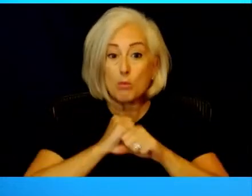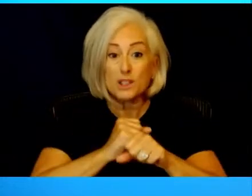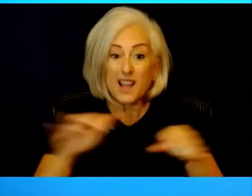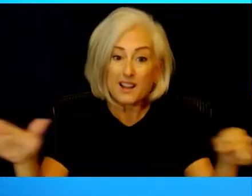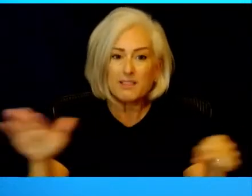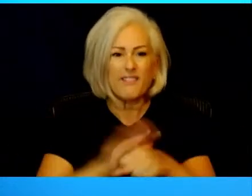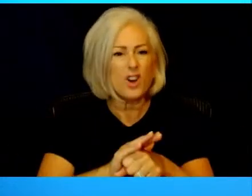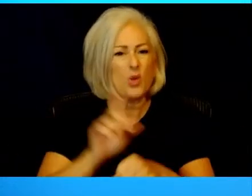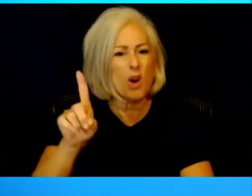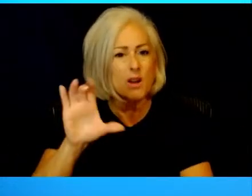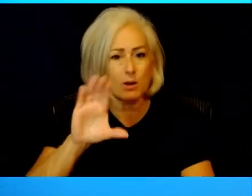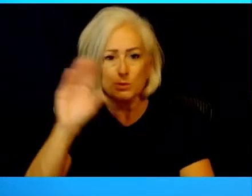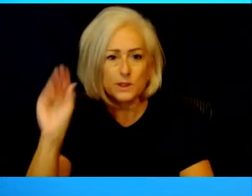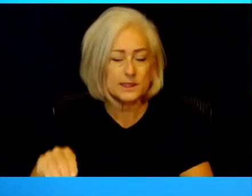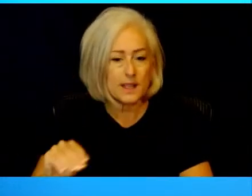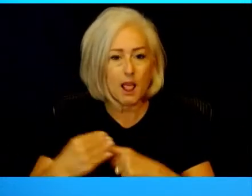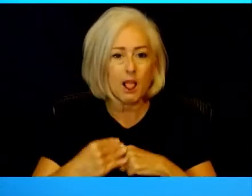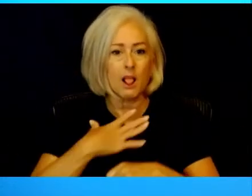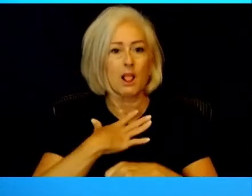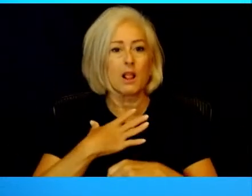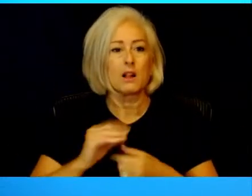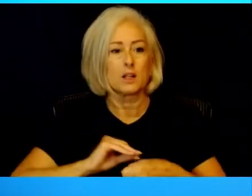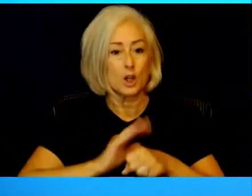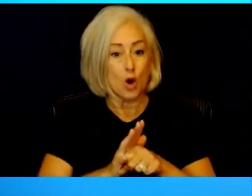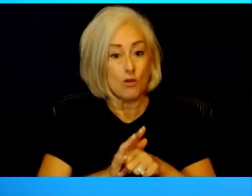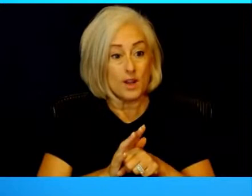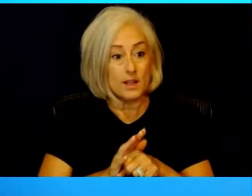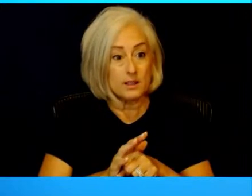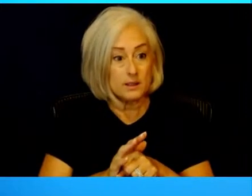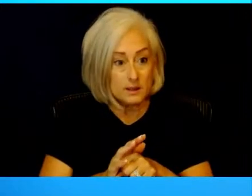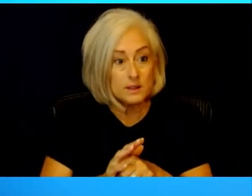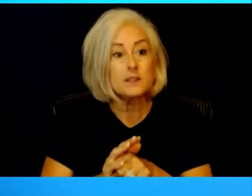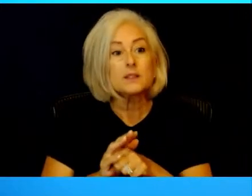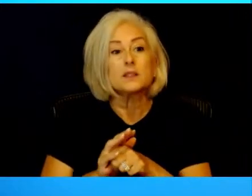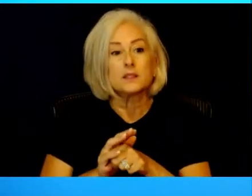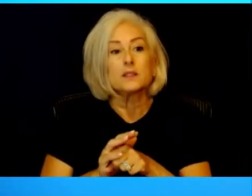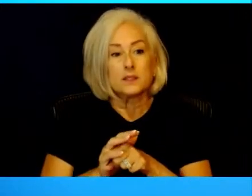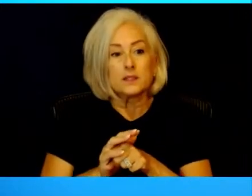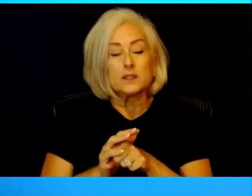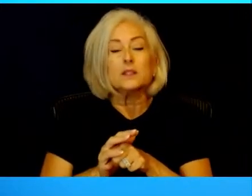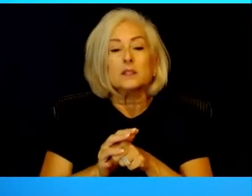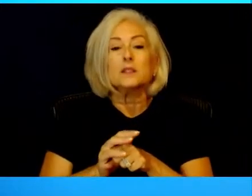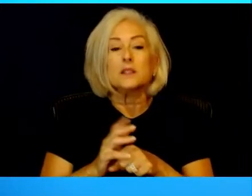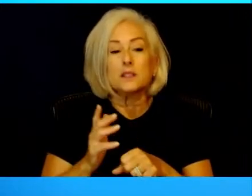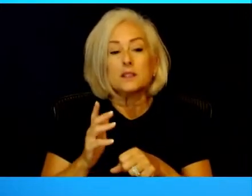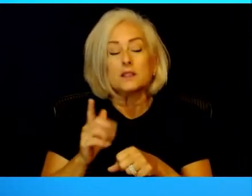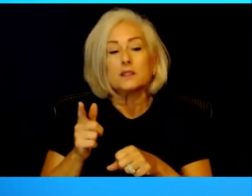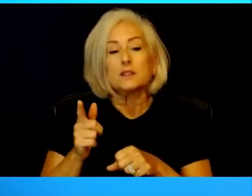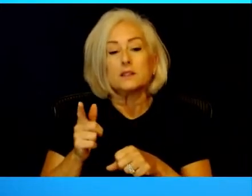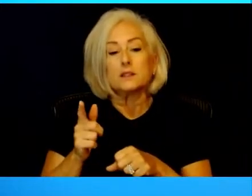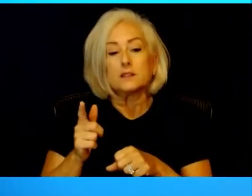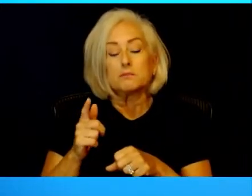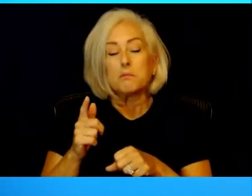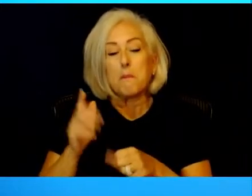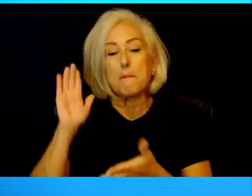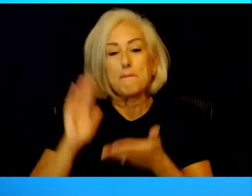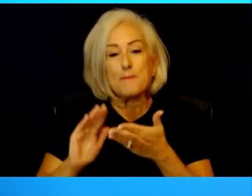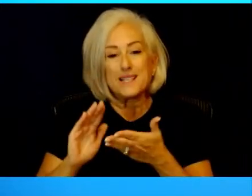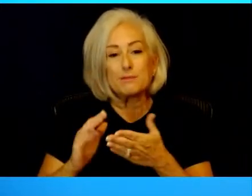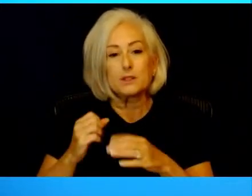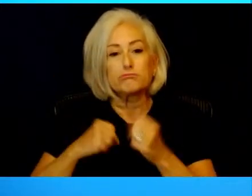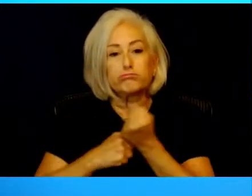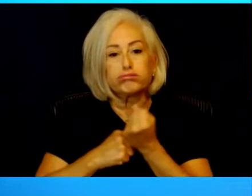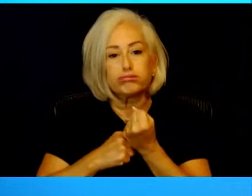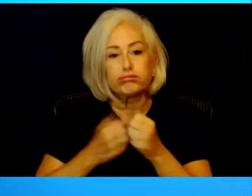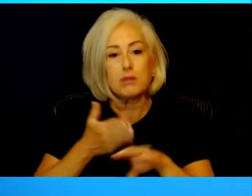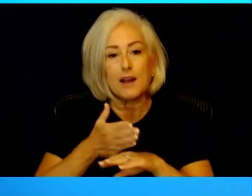minimal effect, especially within those first few months after that last dose of vaccine. But the fact that he was infected should not be surprising. He also